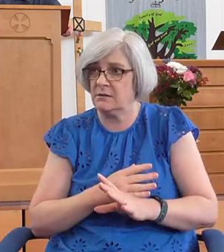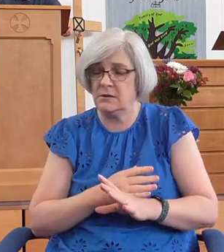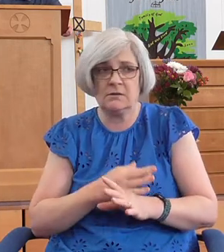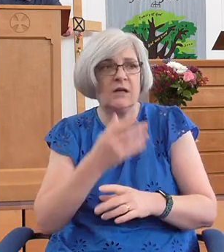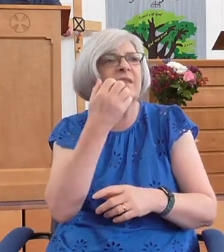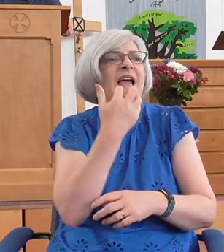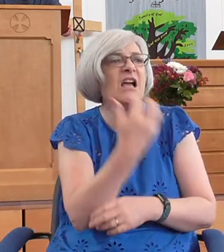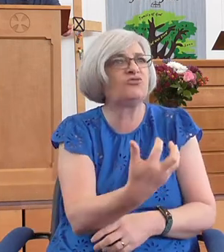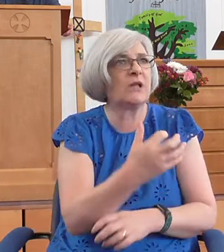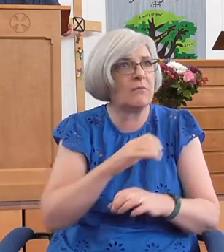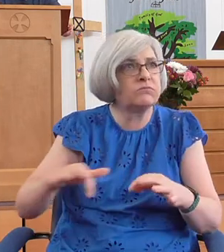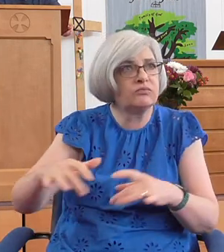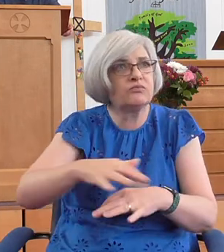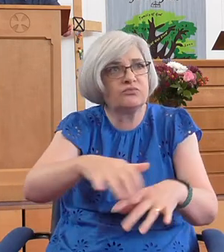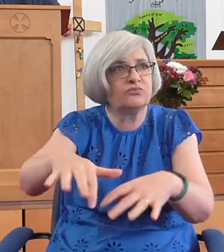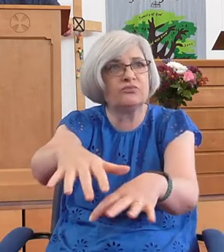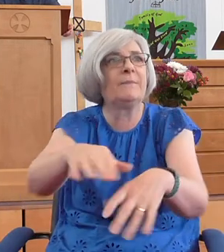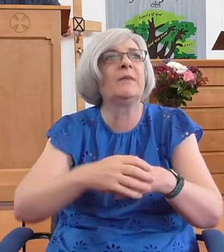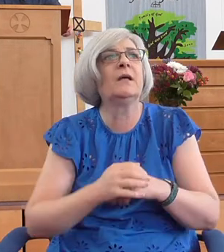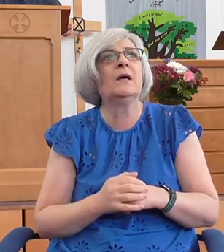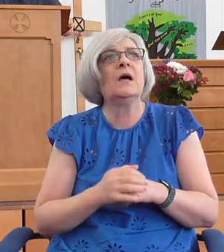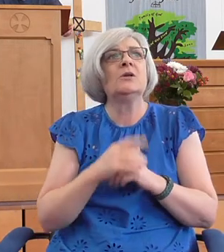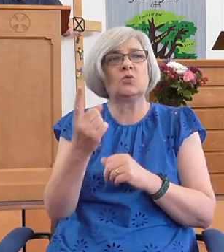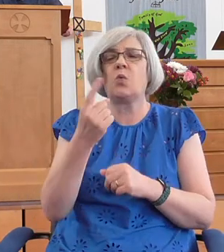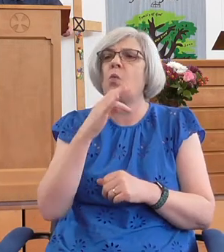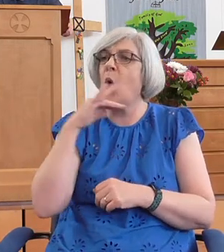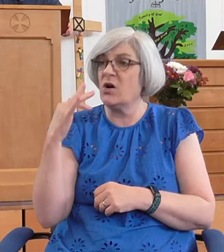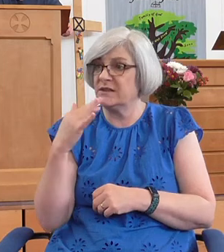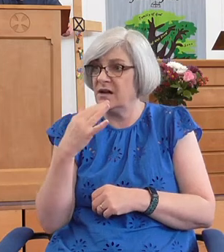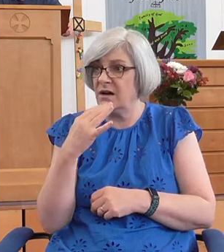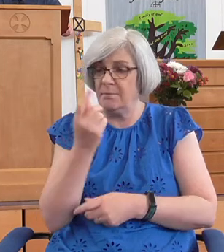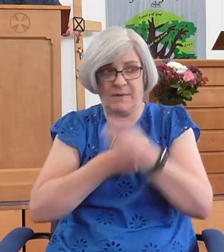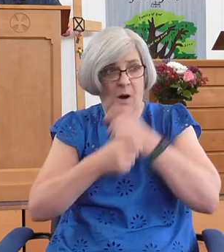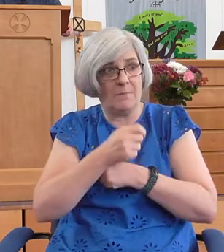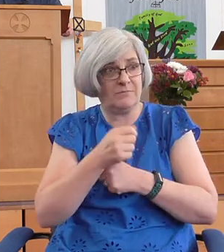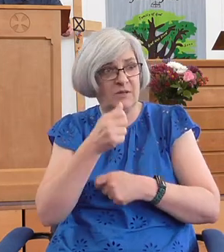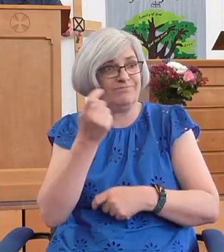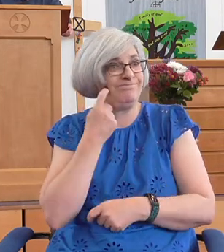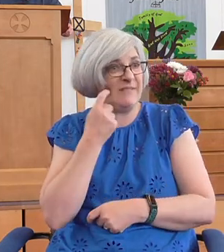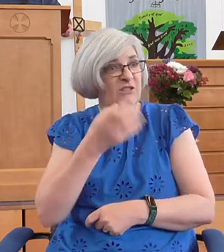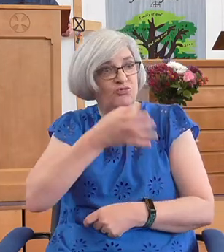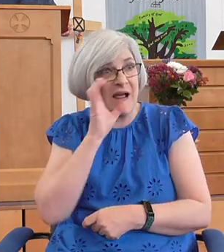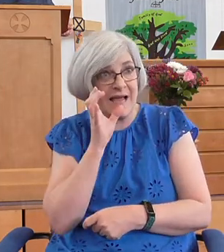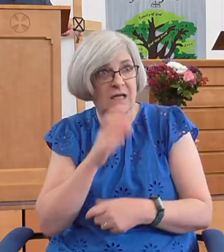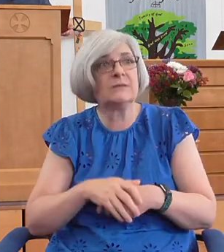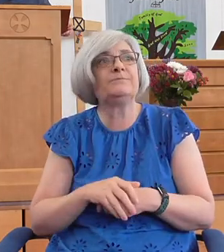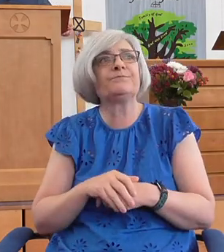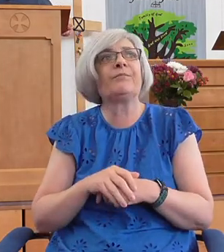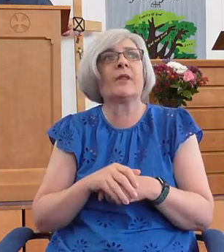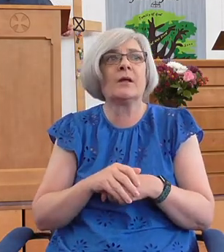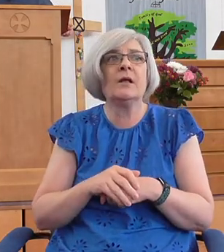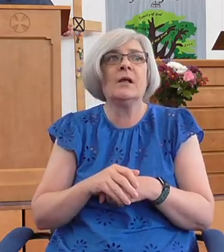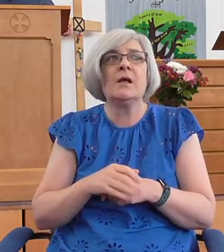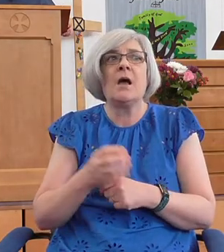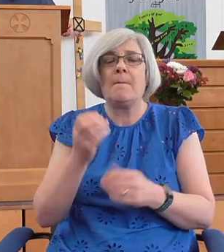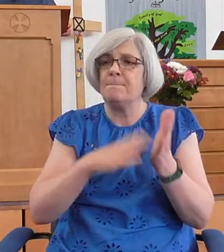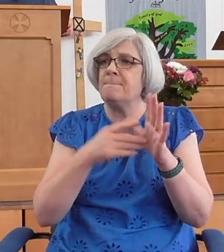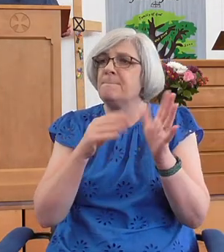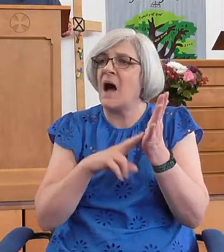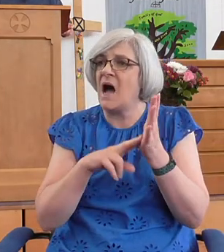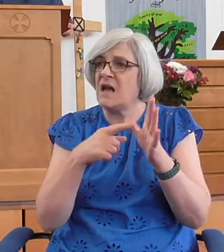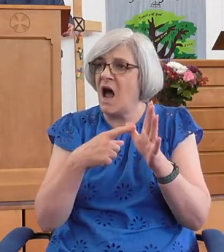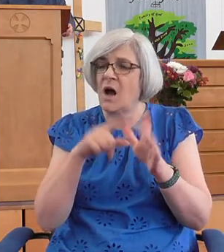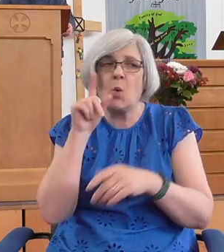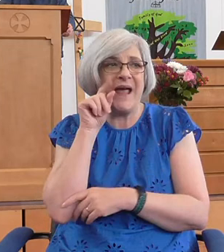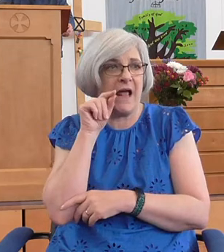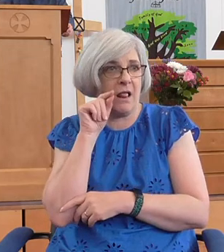These are the making unpalatable water drinkable, the feeding by manna and